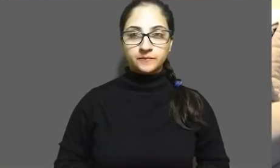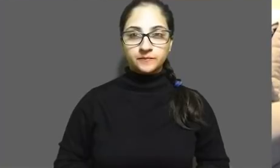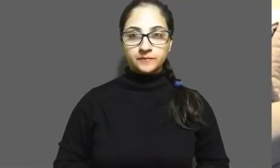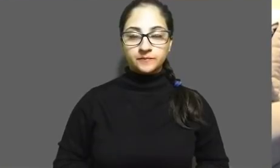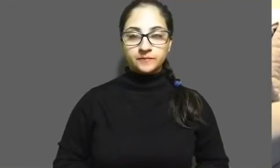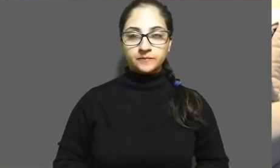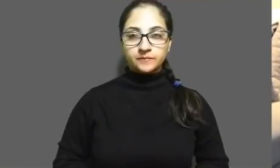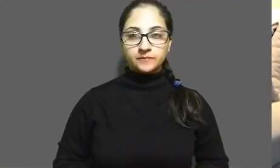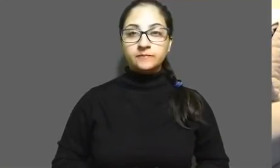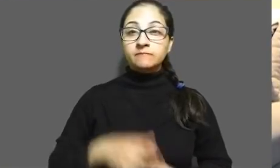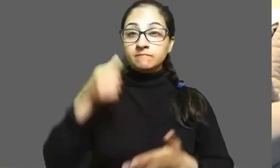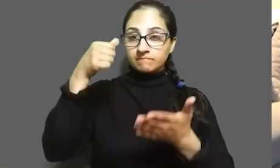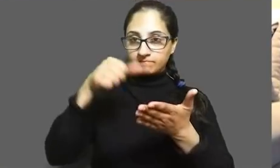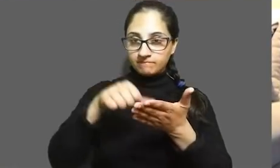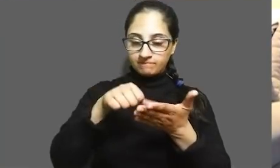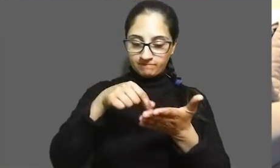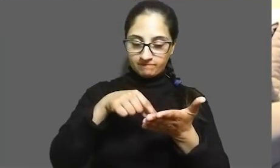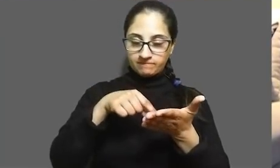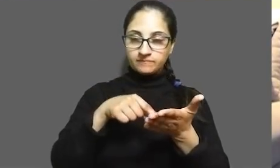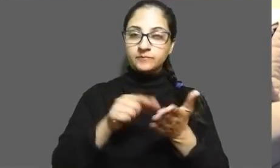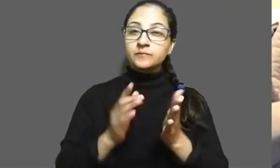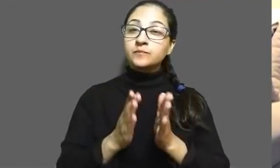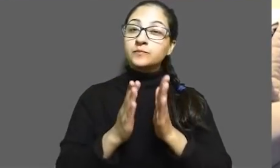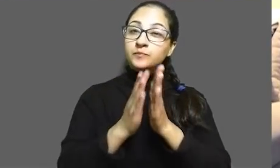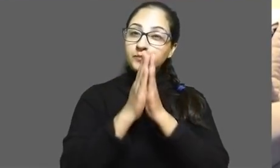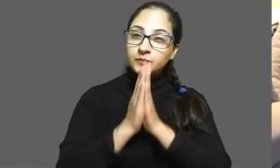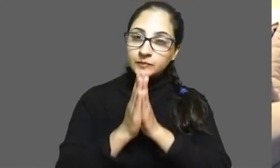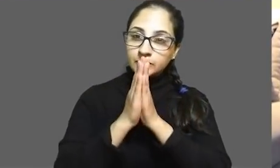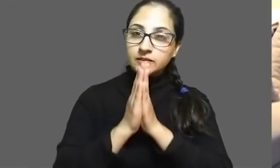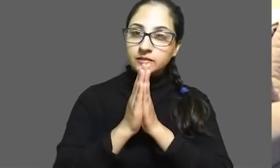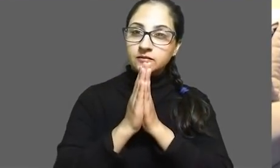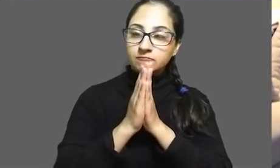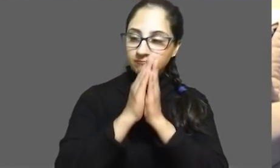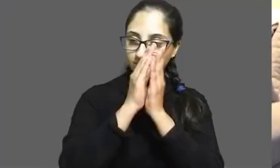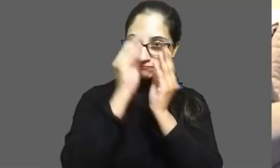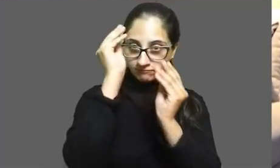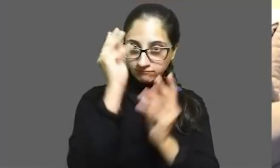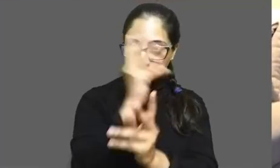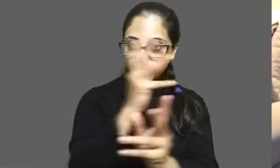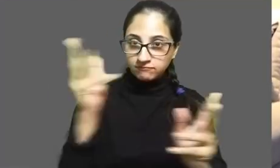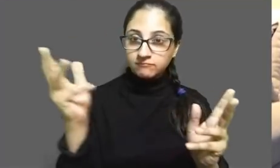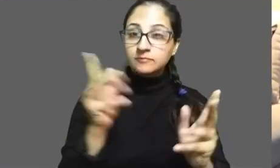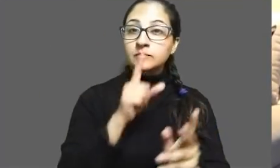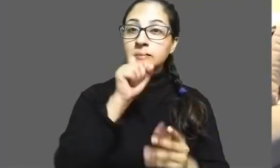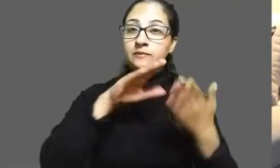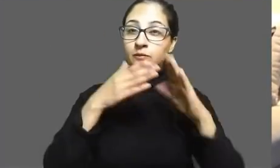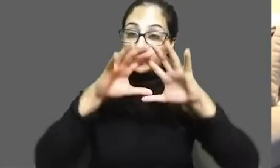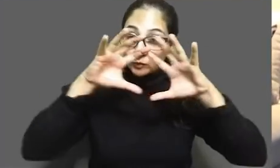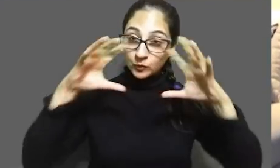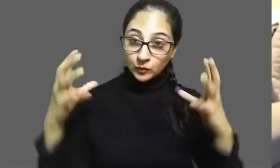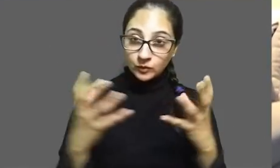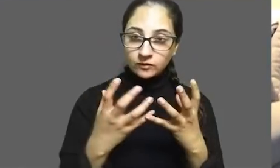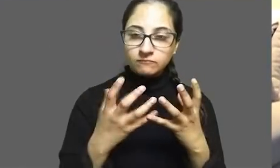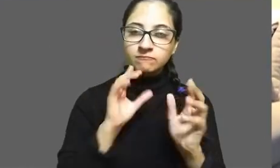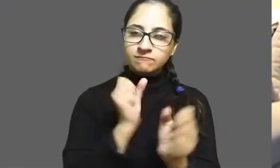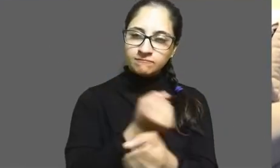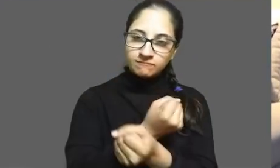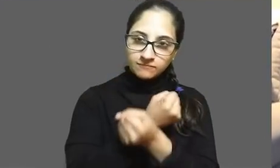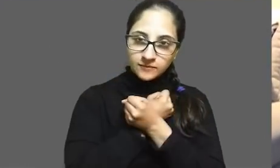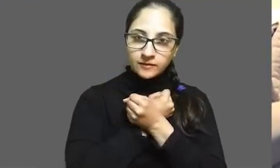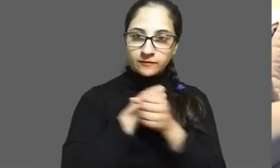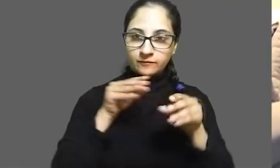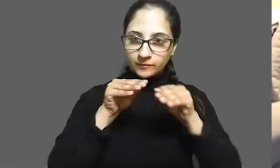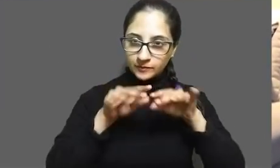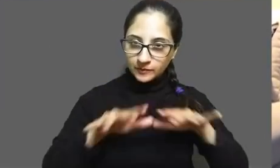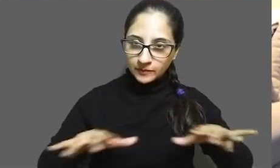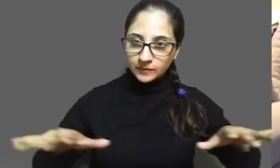"Please convey my best paternal and my best maternal loving blessings to my worldwide